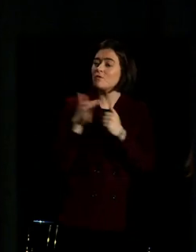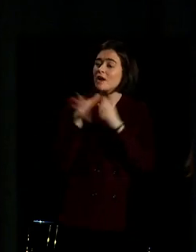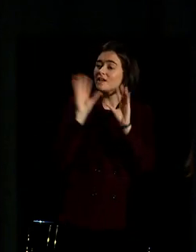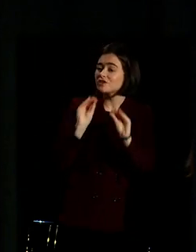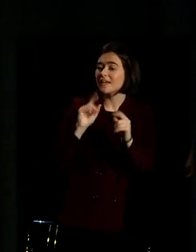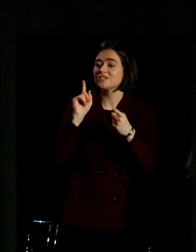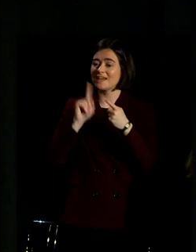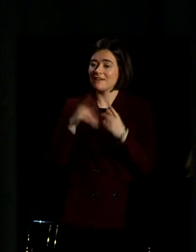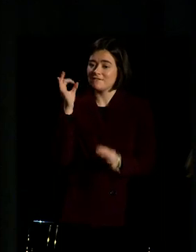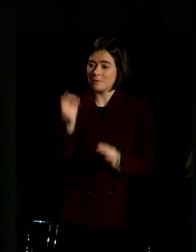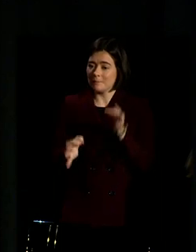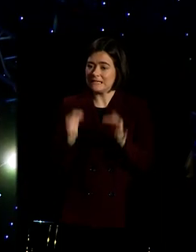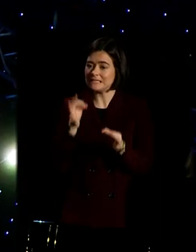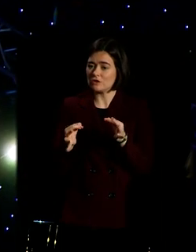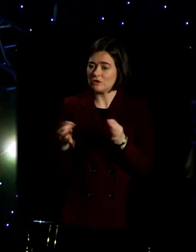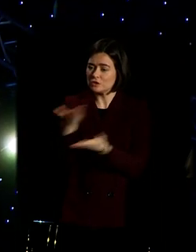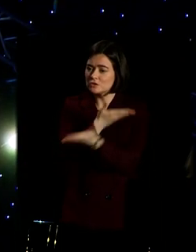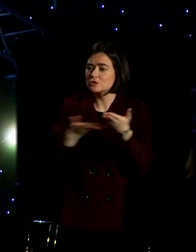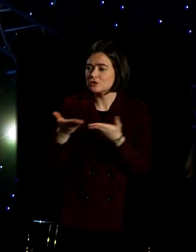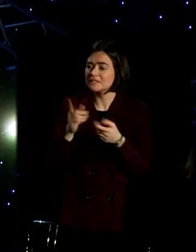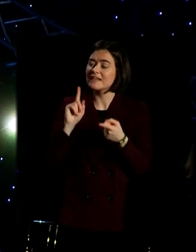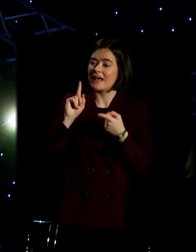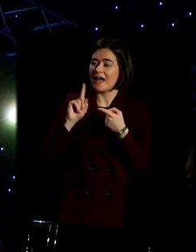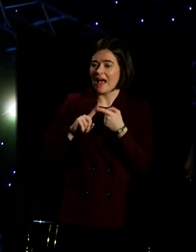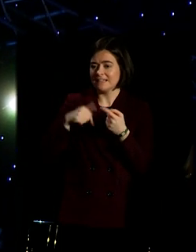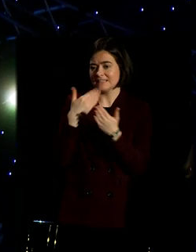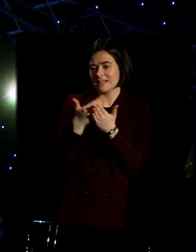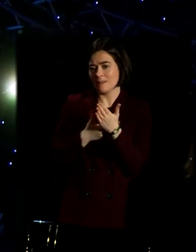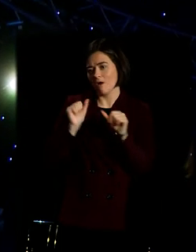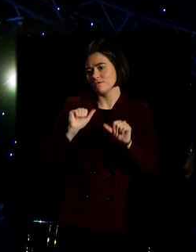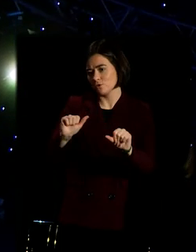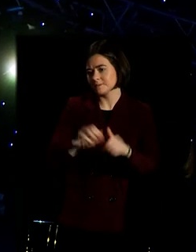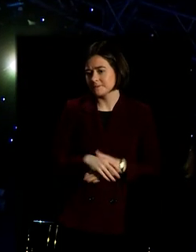and political discourse, and in the field of law enforcement.